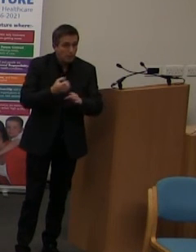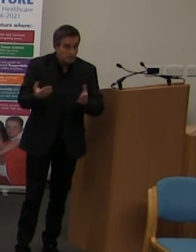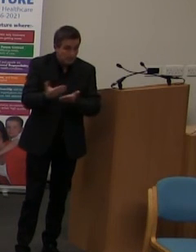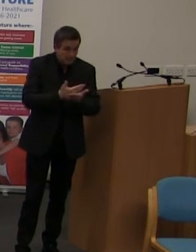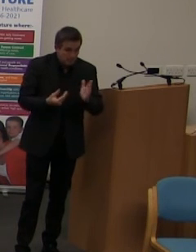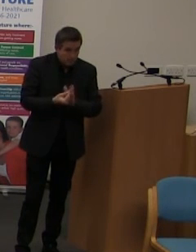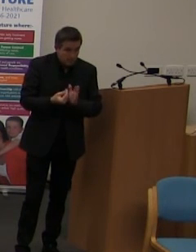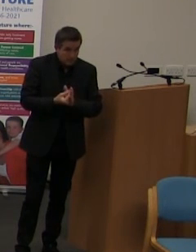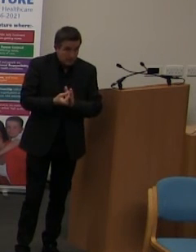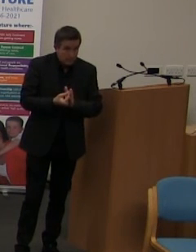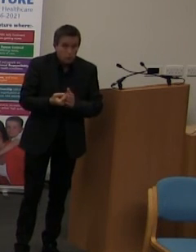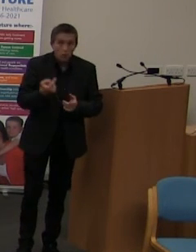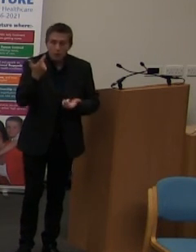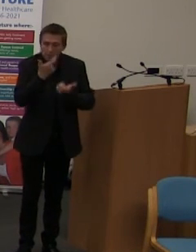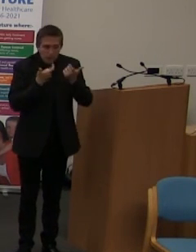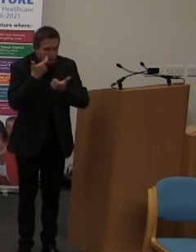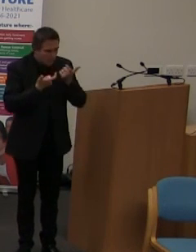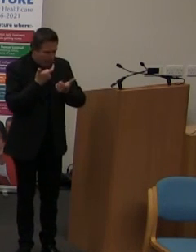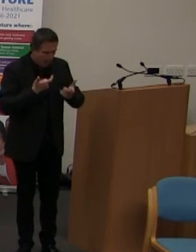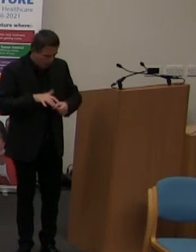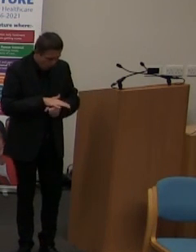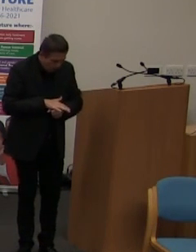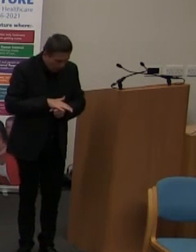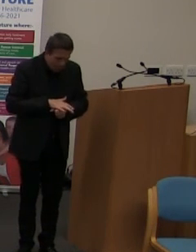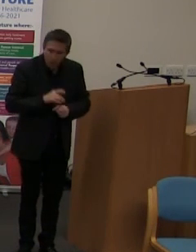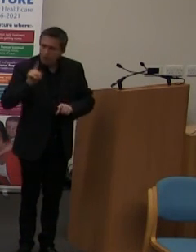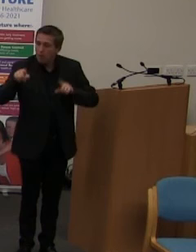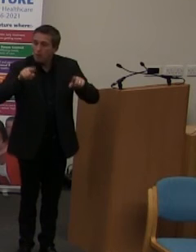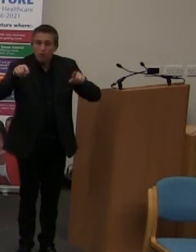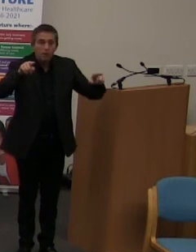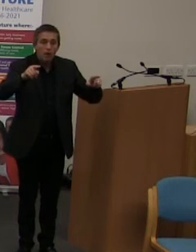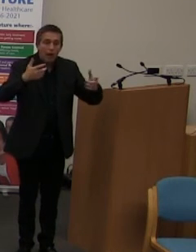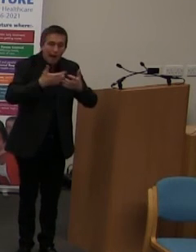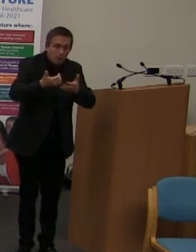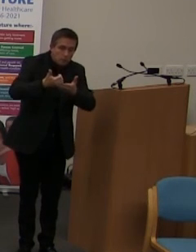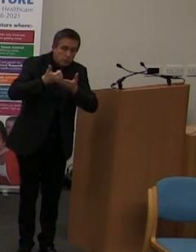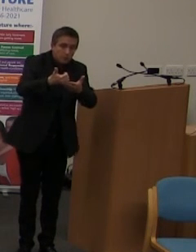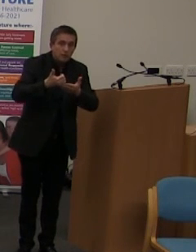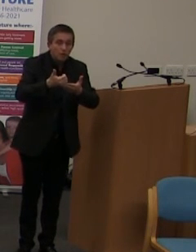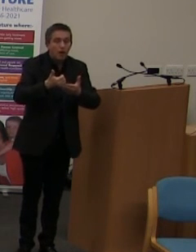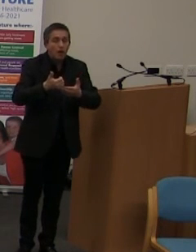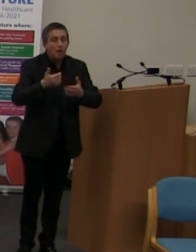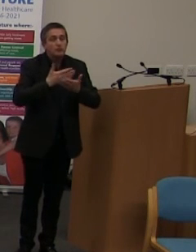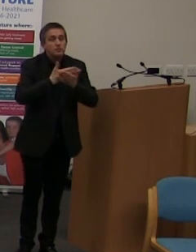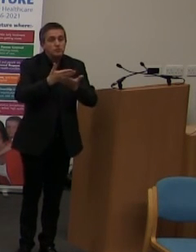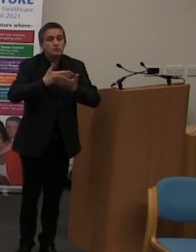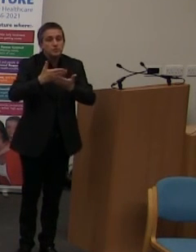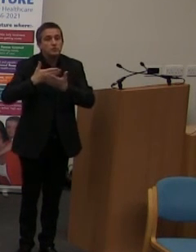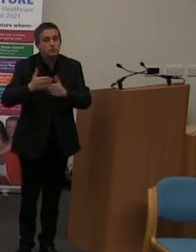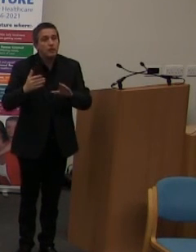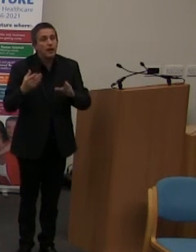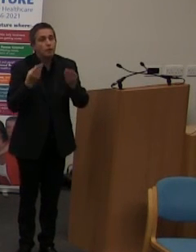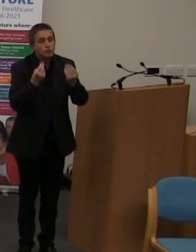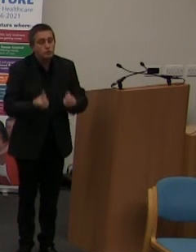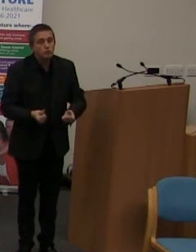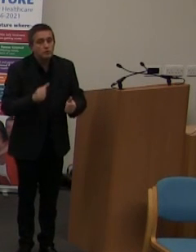you're able to do within your own boundaries, but when you look across NHS Scotland, into IGBs and how you can work together